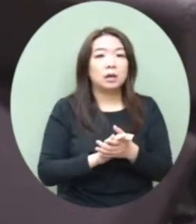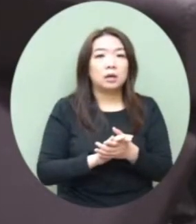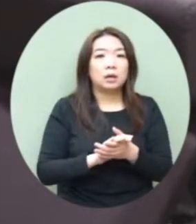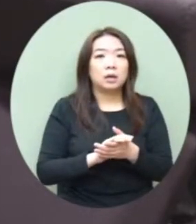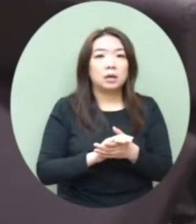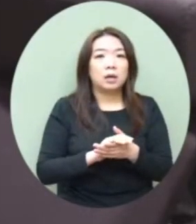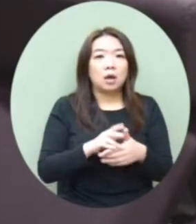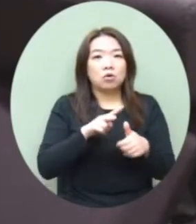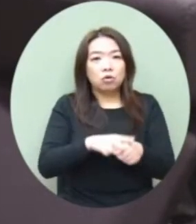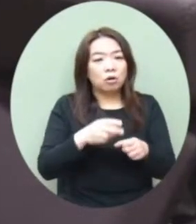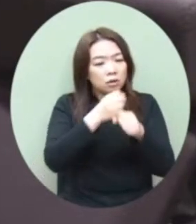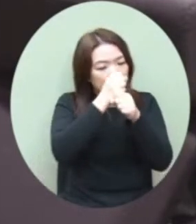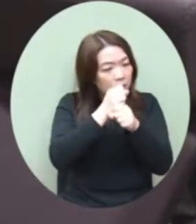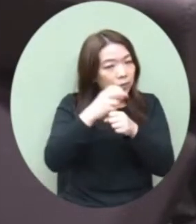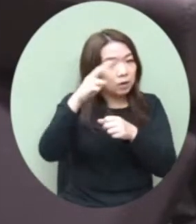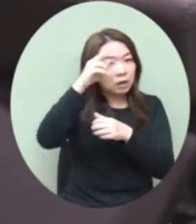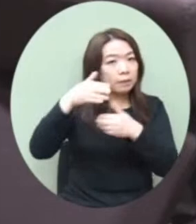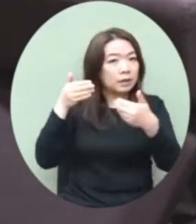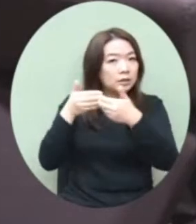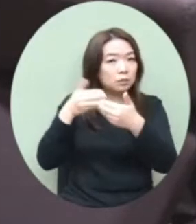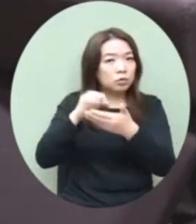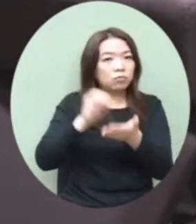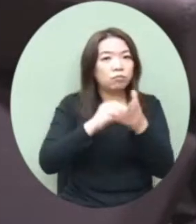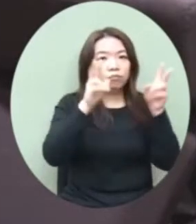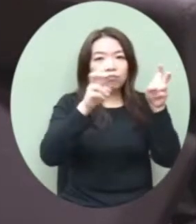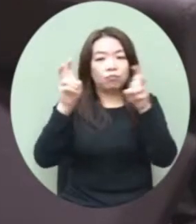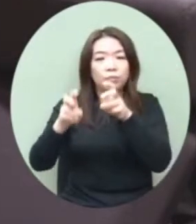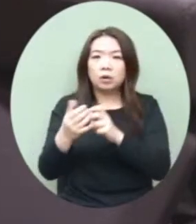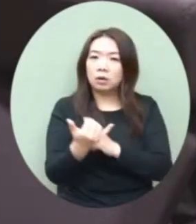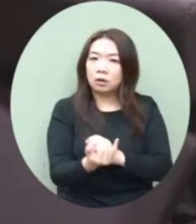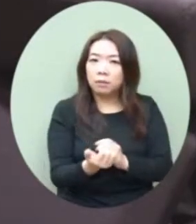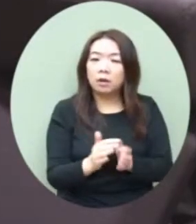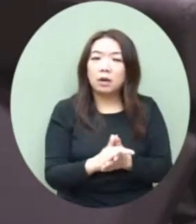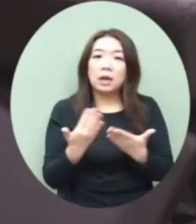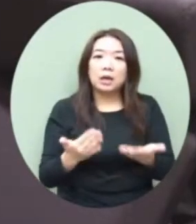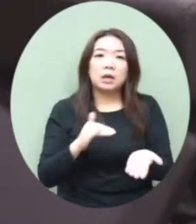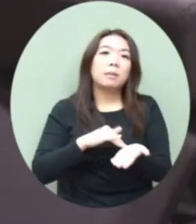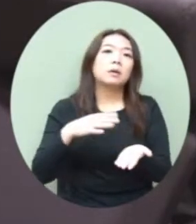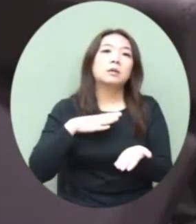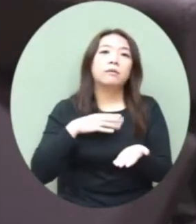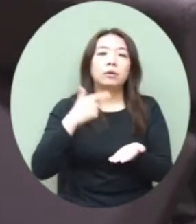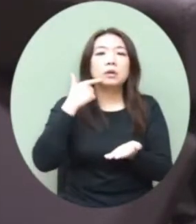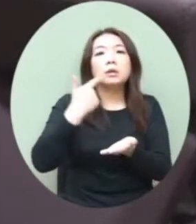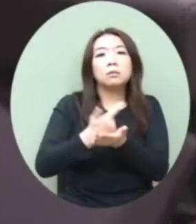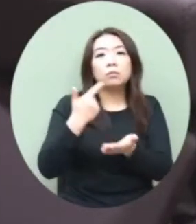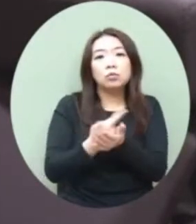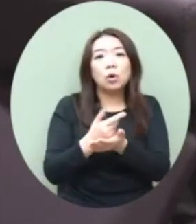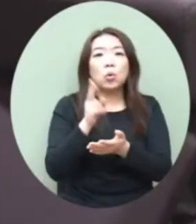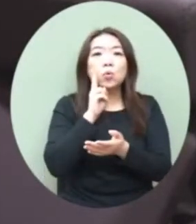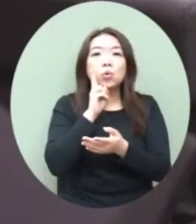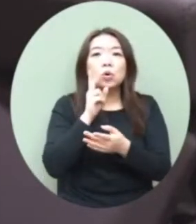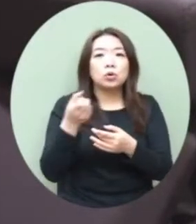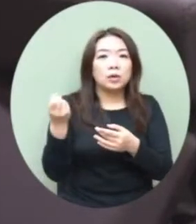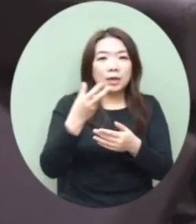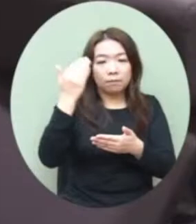have not so many long queues waiting for testing. Is it because you've relaxed